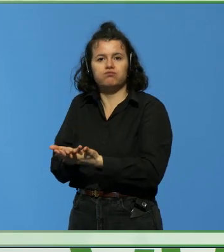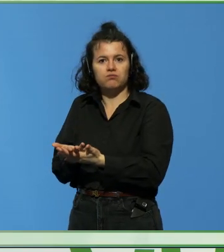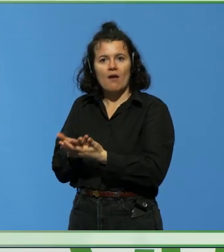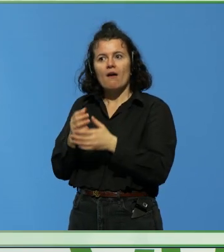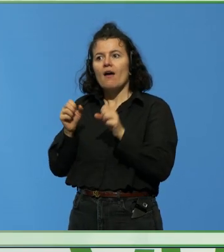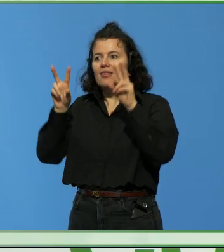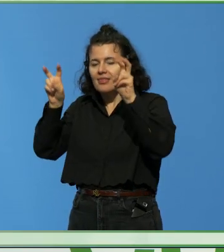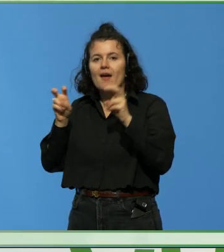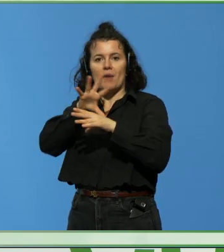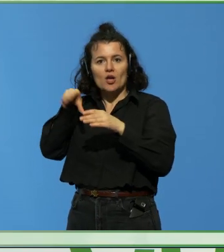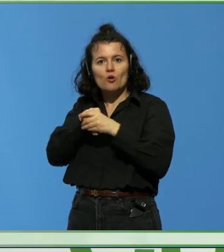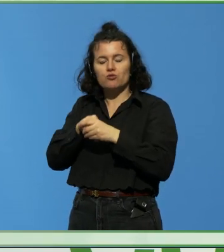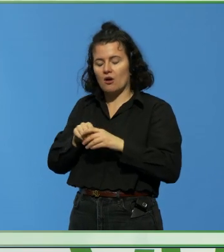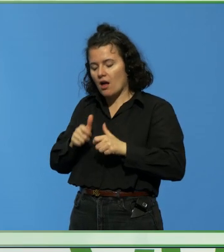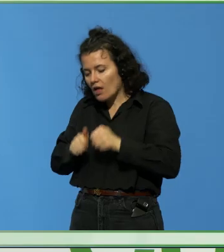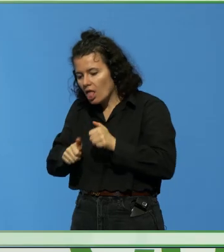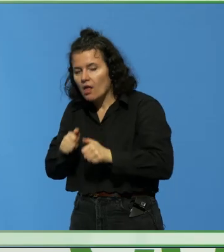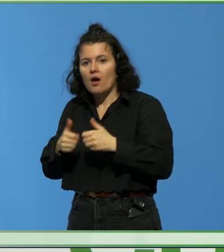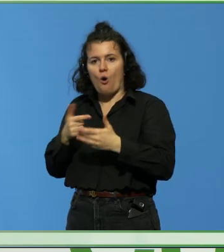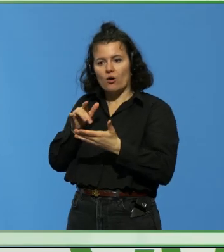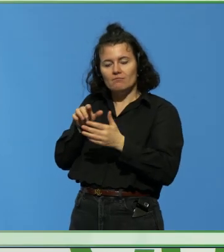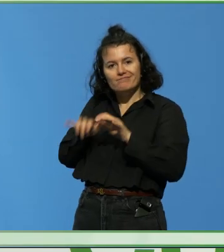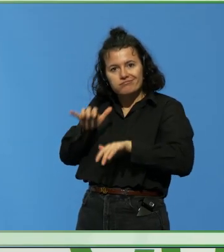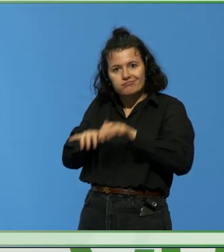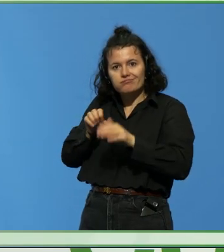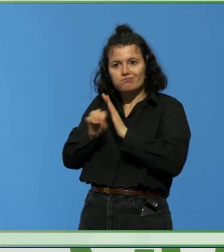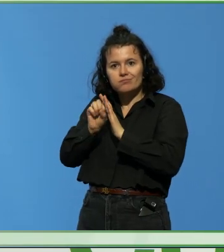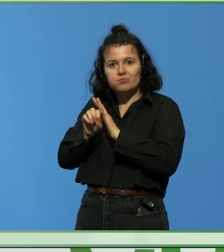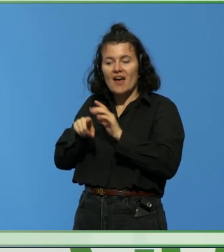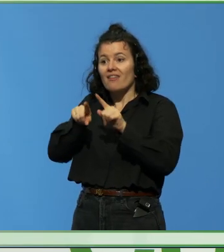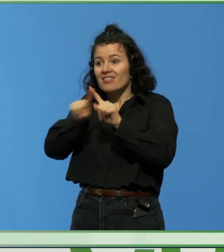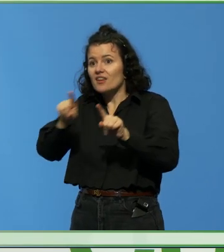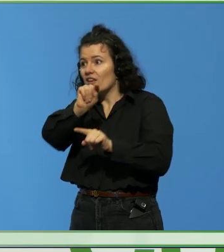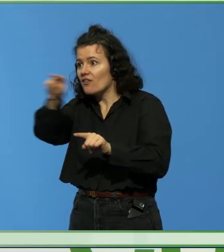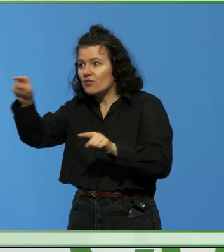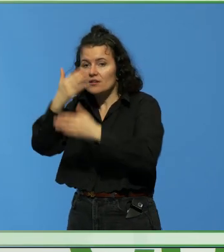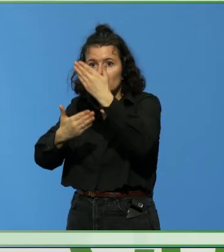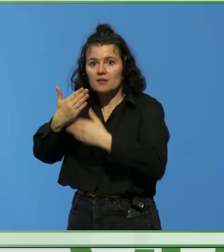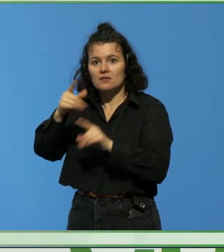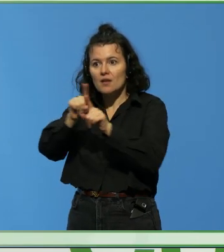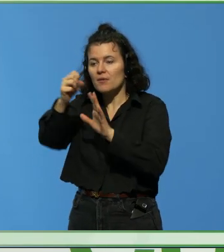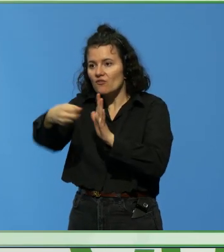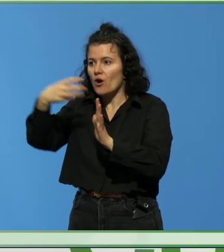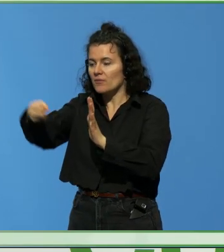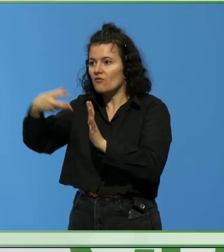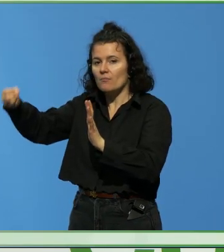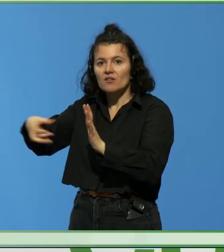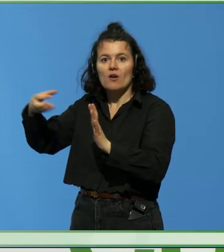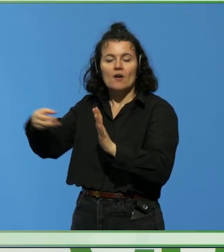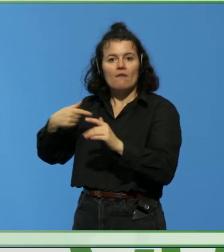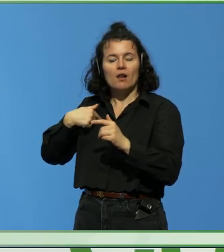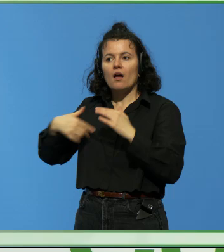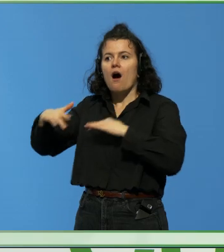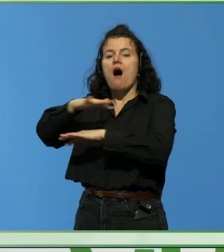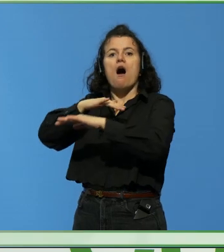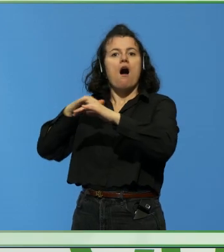experience the lived experiences of those women with disabilities who are survivors, who are getting that information. And